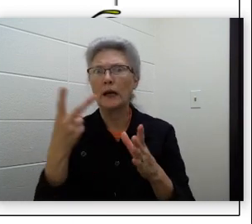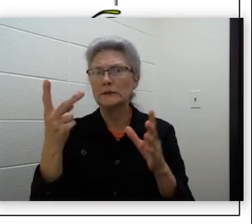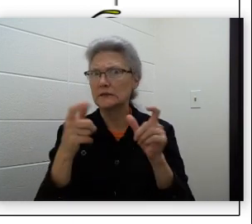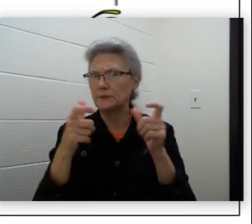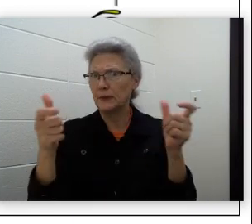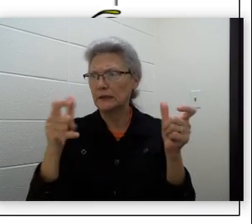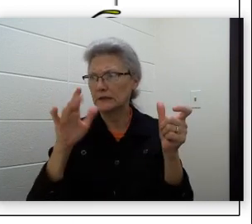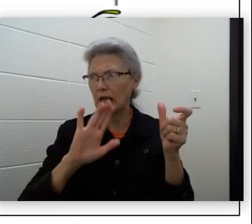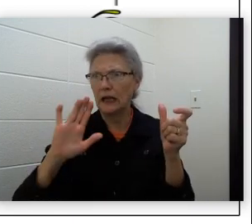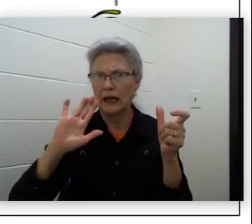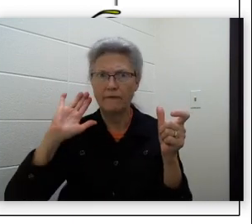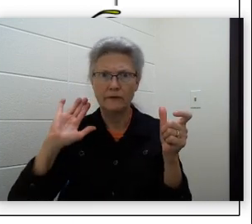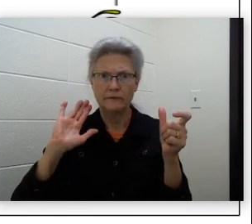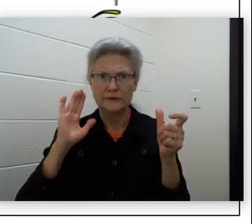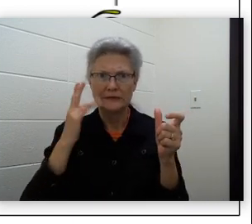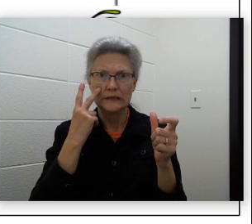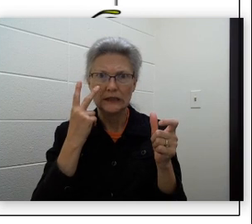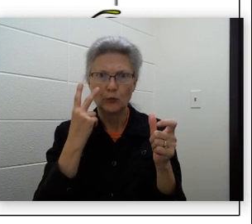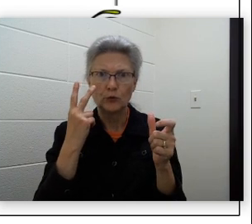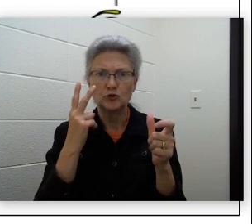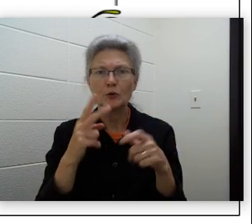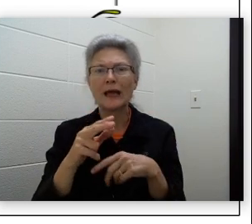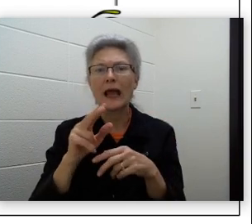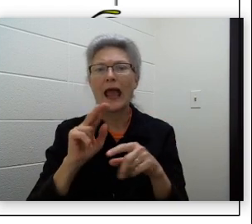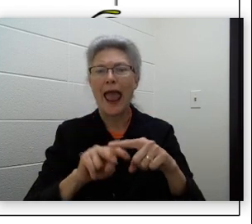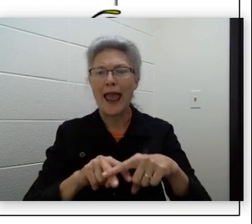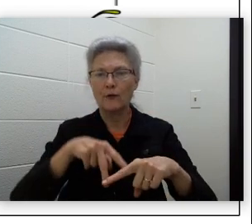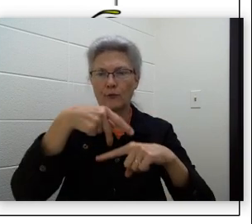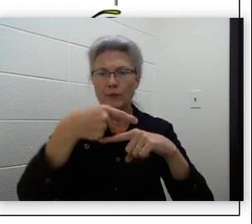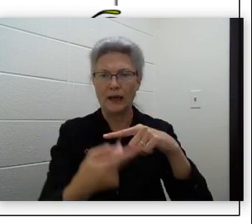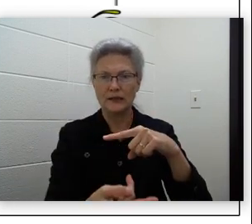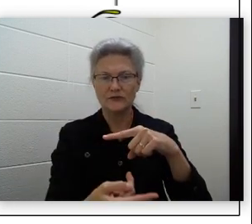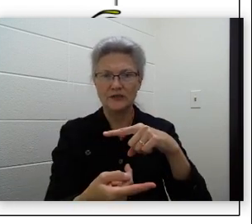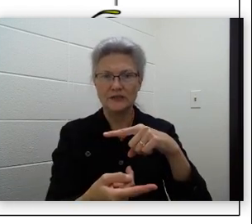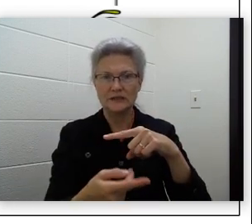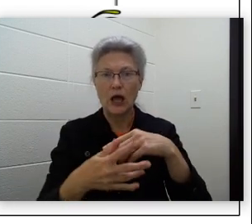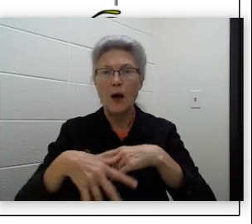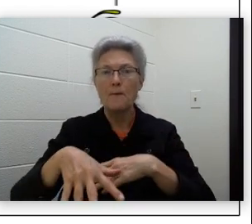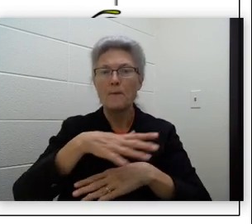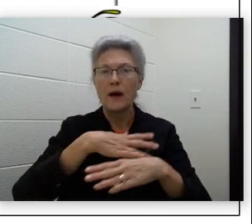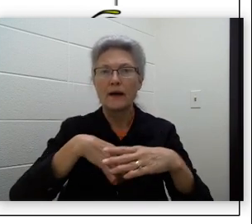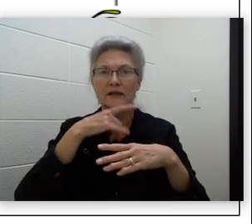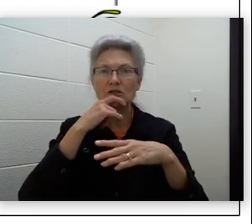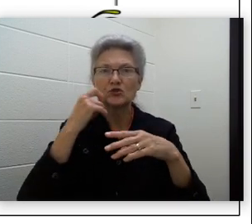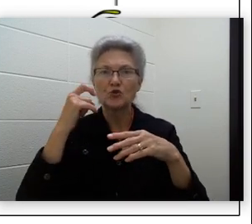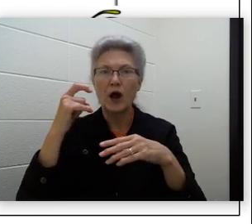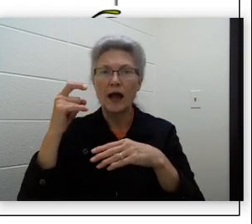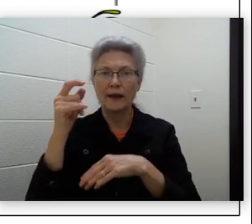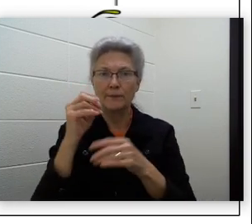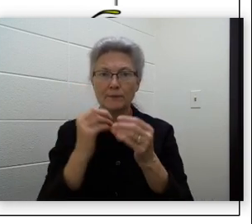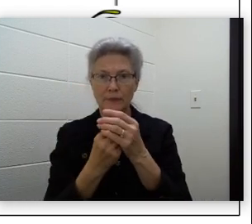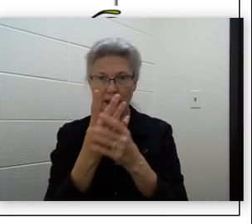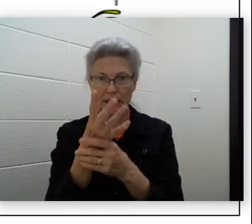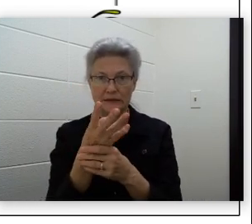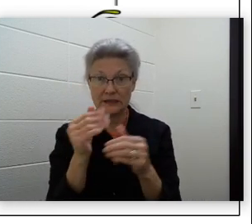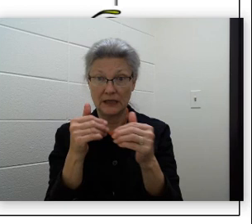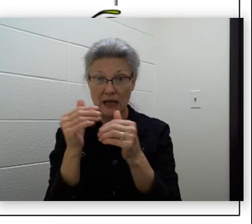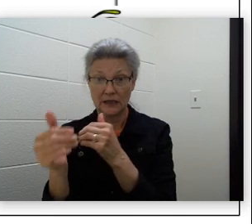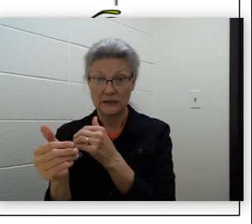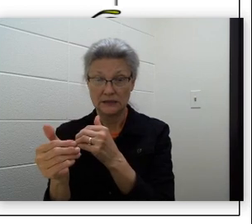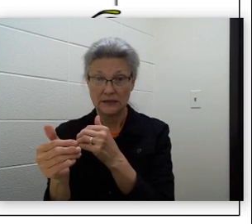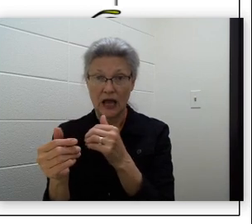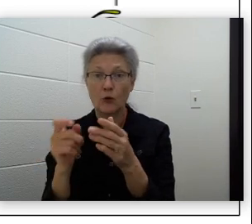were doing acrobatic feats among the dried vines. Next, in the personification box, I wrote down